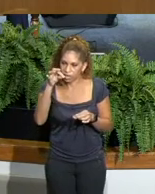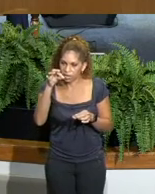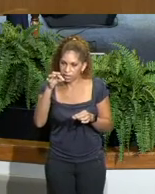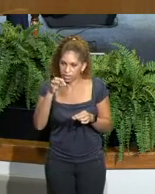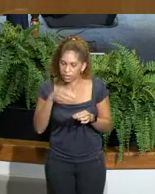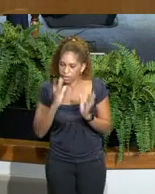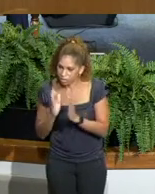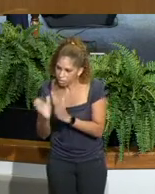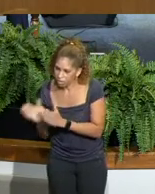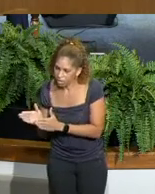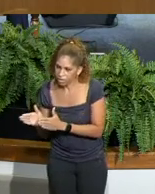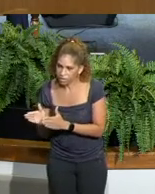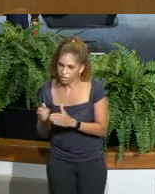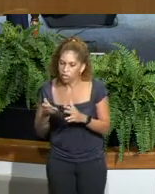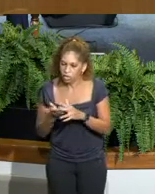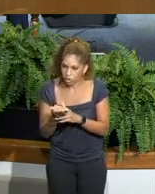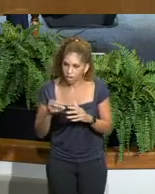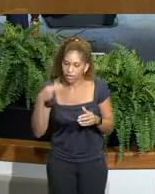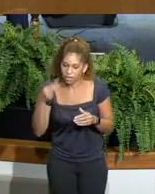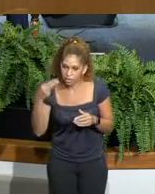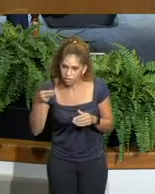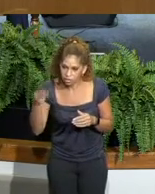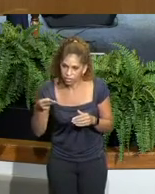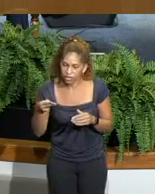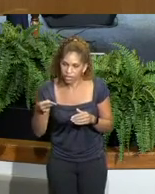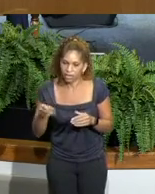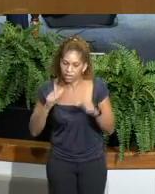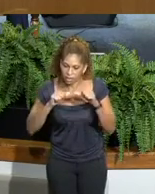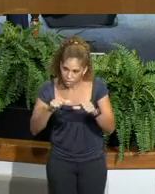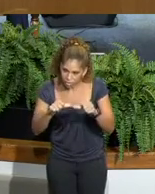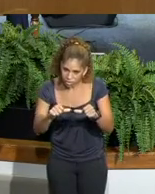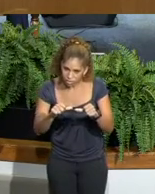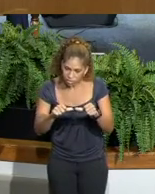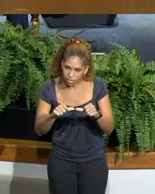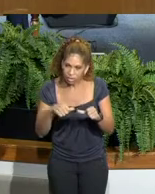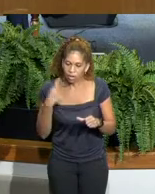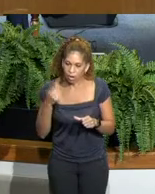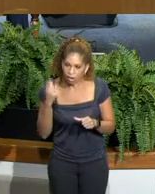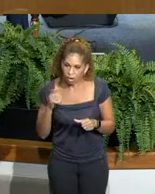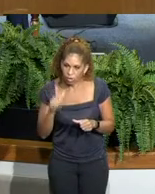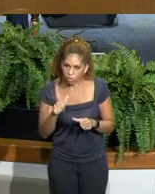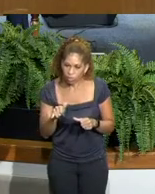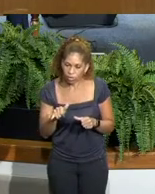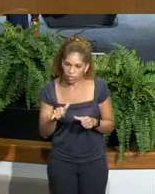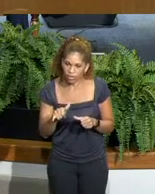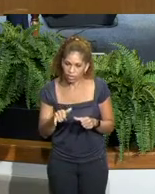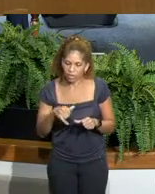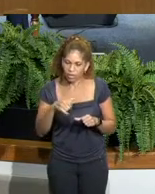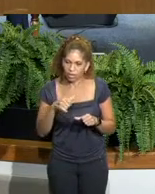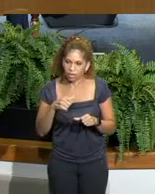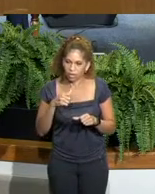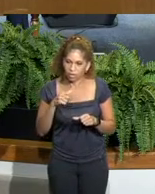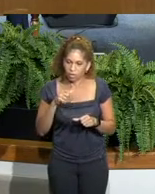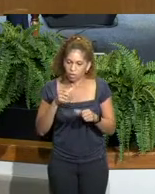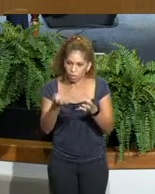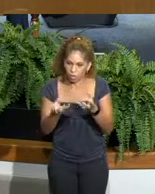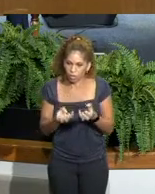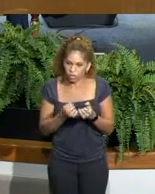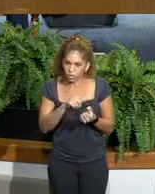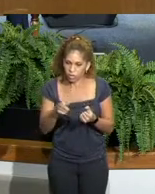pattern throughout human history, and it is relentless. It always aims to make us shrink